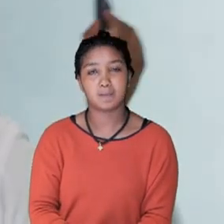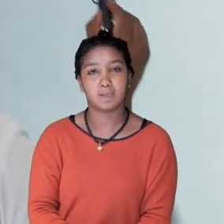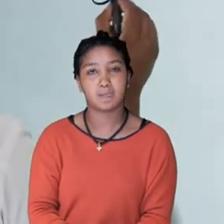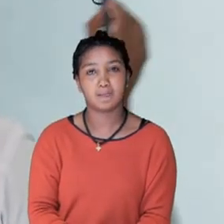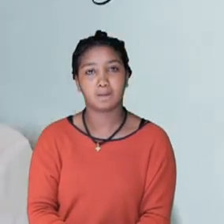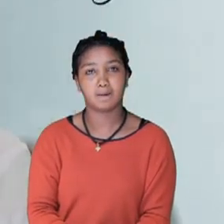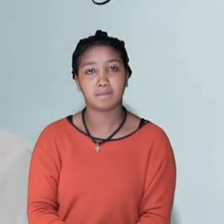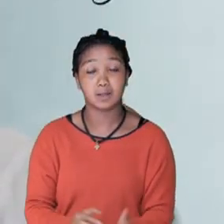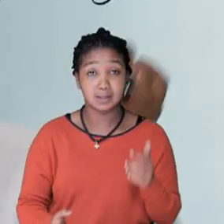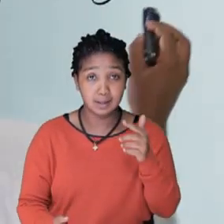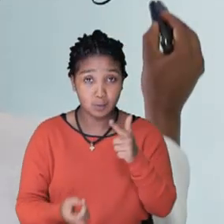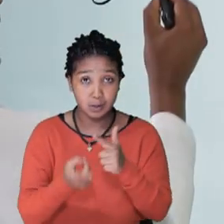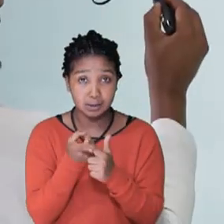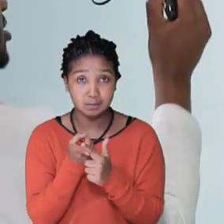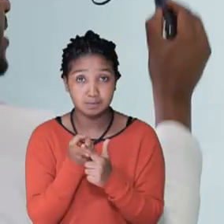Two,